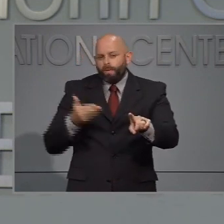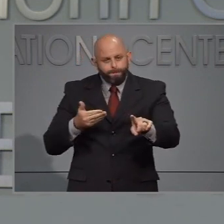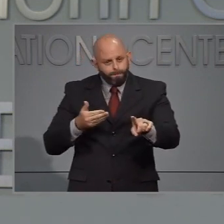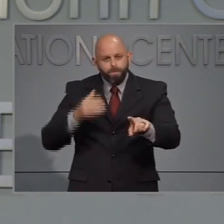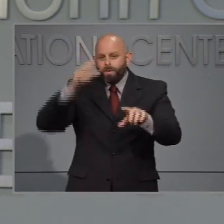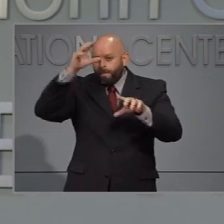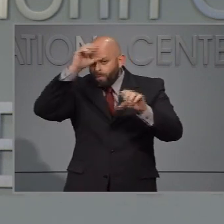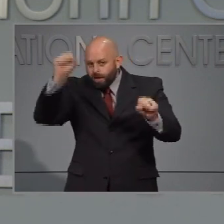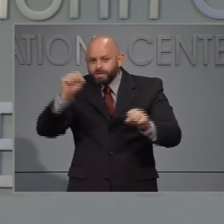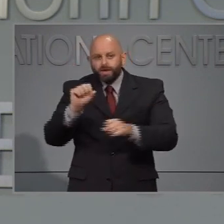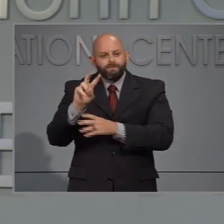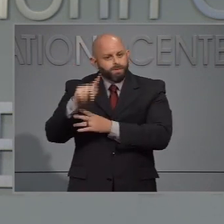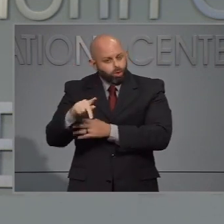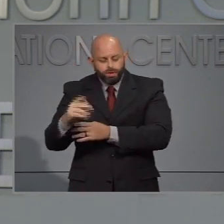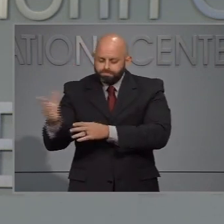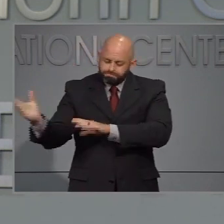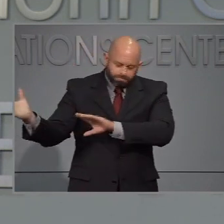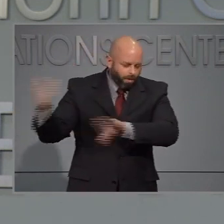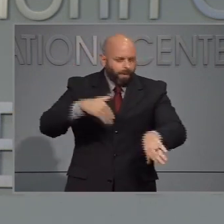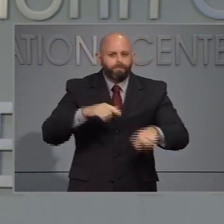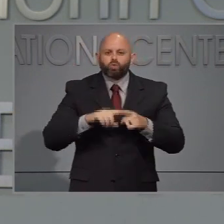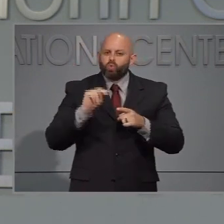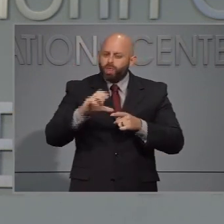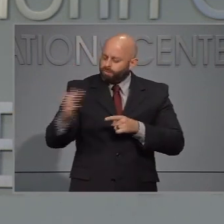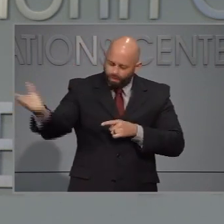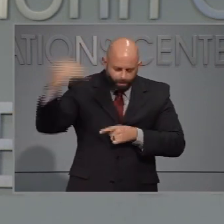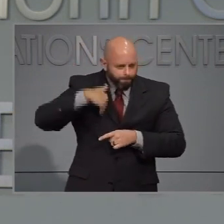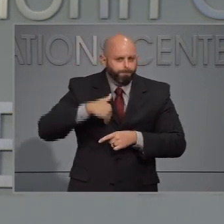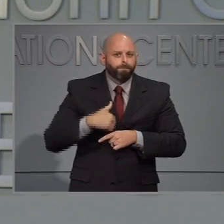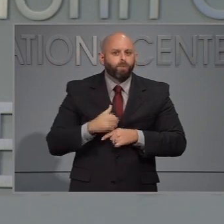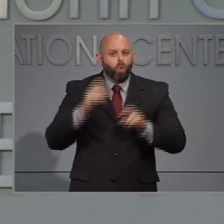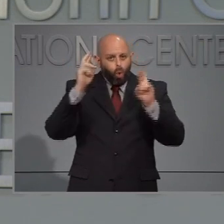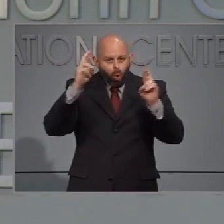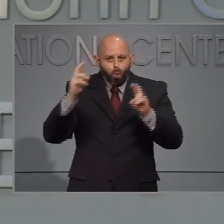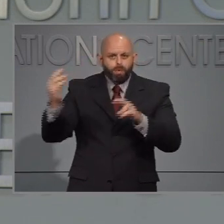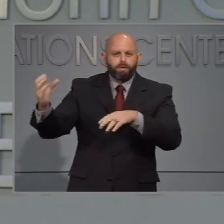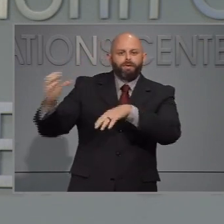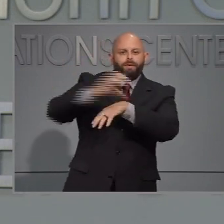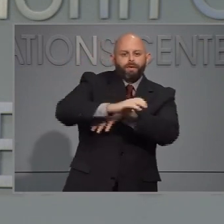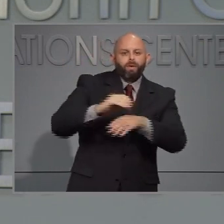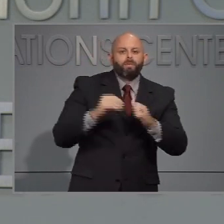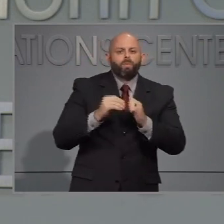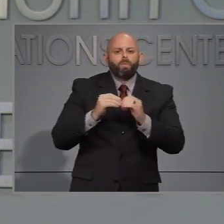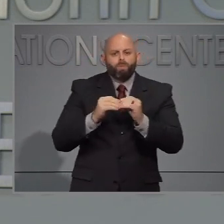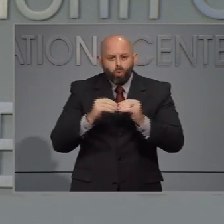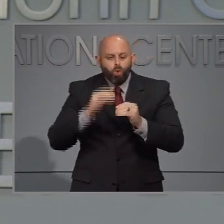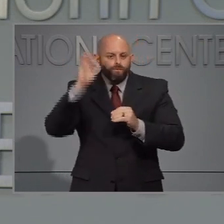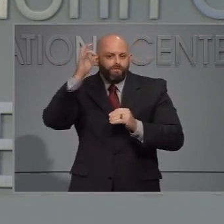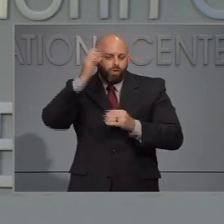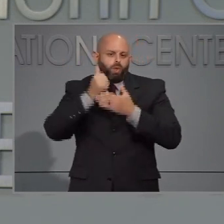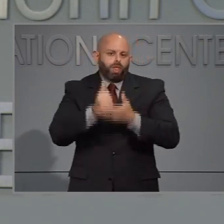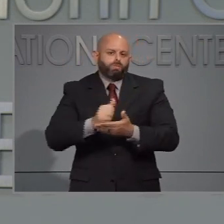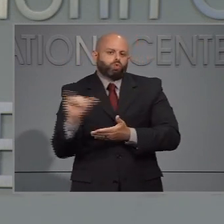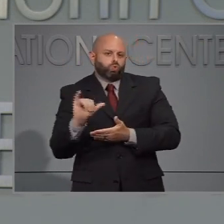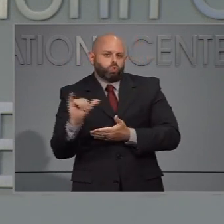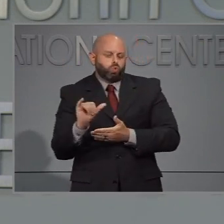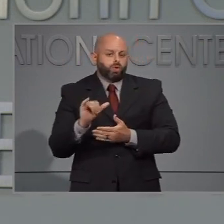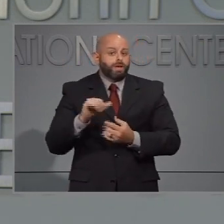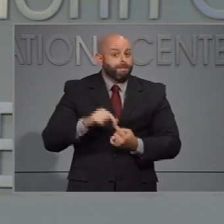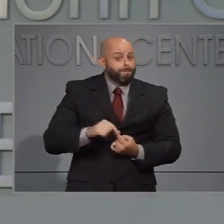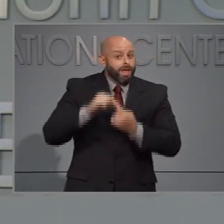state, and we hope that they will provide more federal help for us, particularly in the testing area.